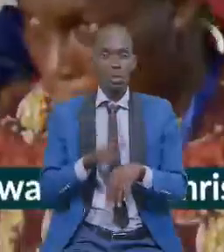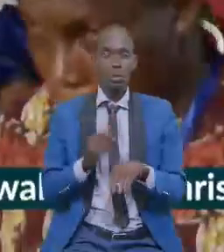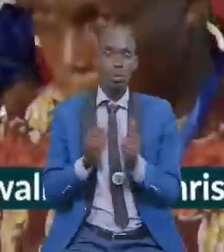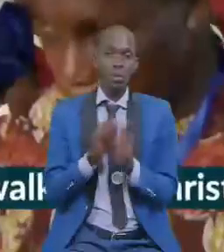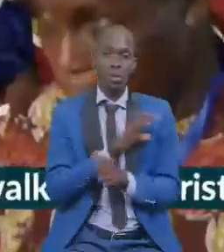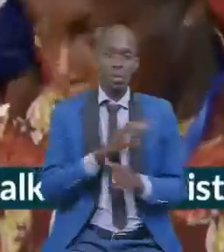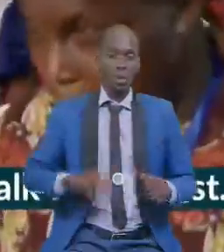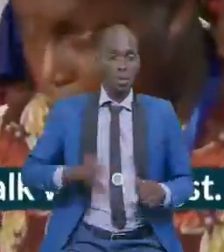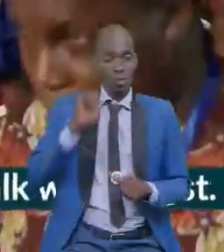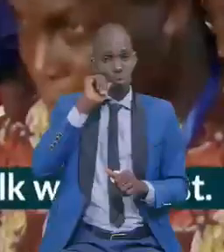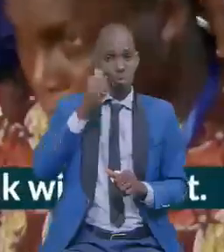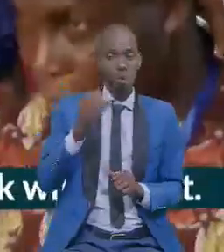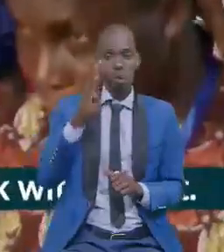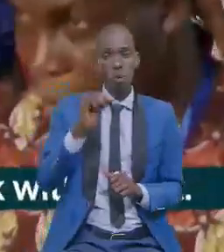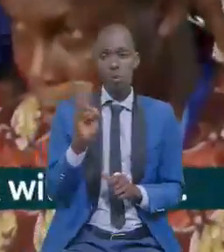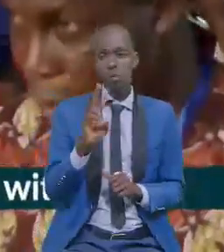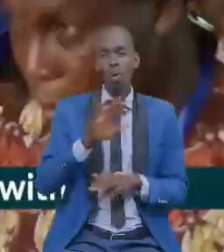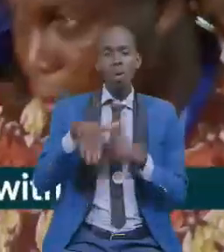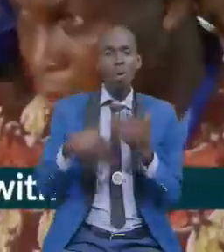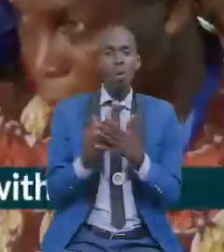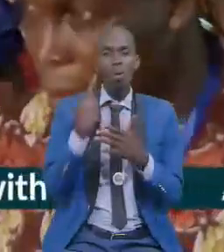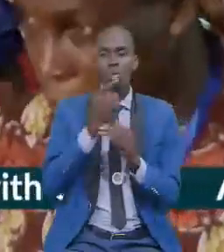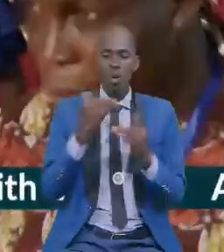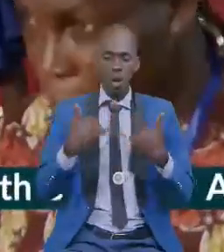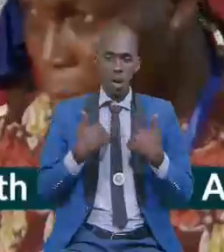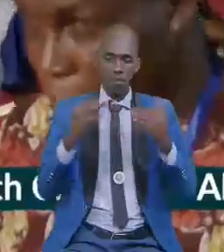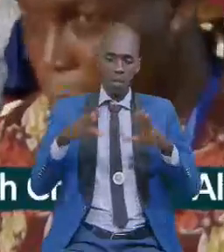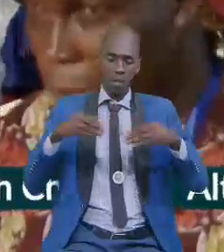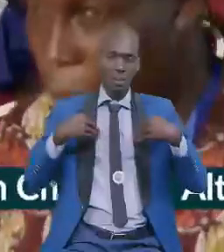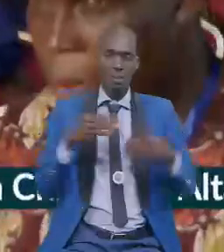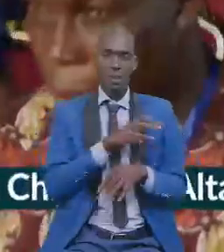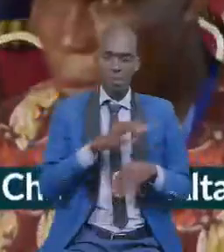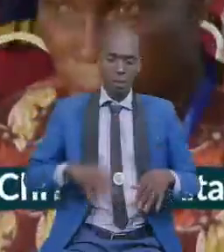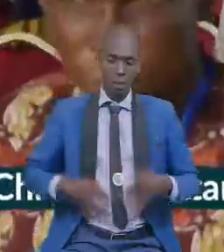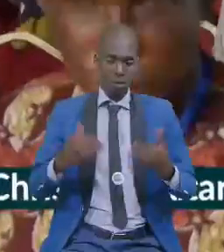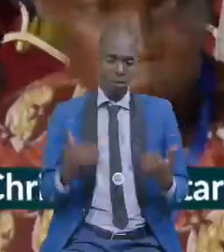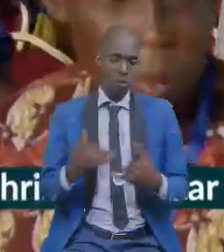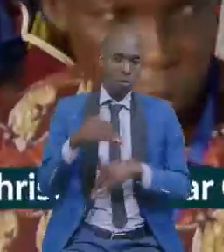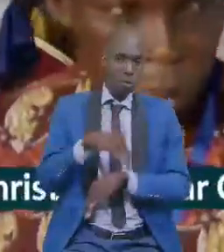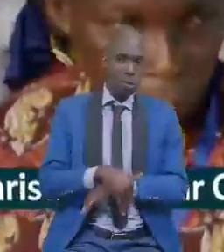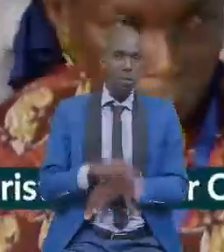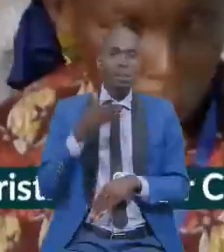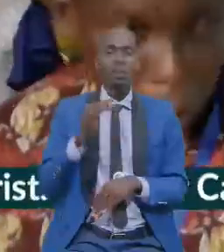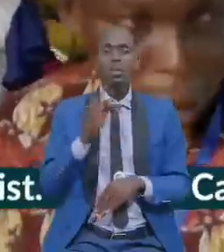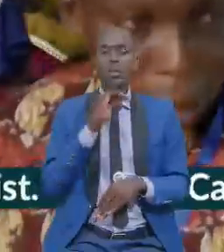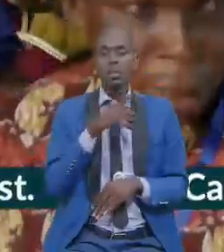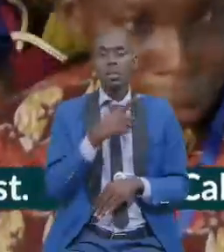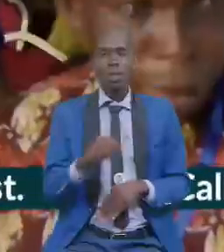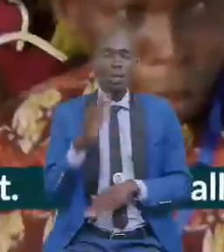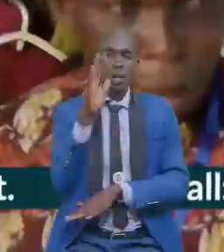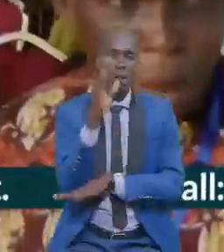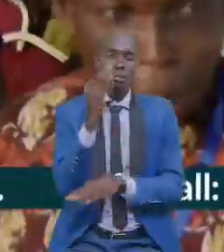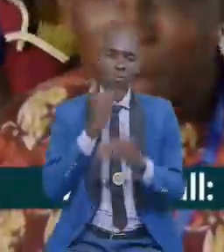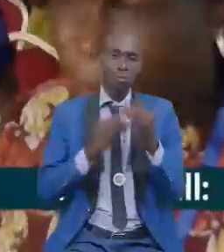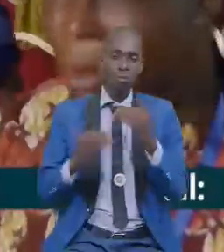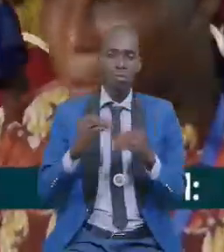All those who are giving their lives to Jesus Christ tonight. There's a lunch hour fellowship at the pavilion